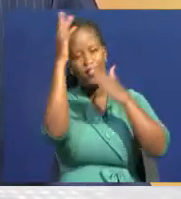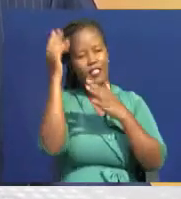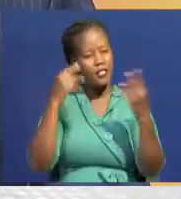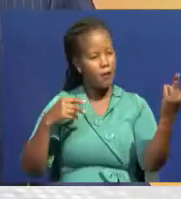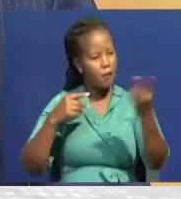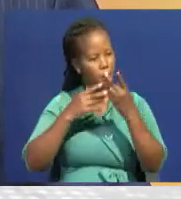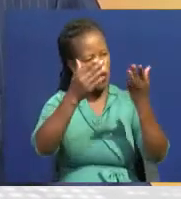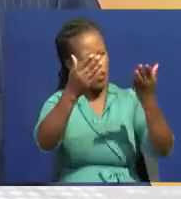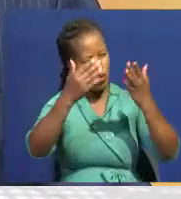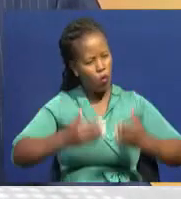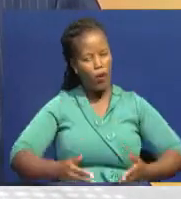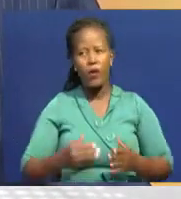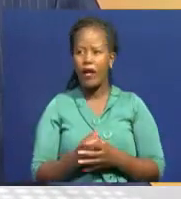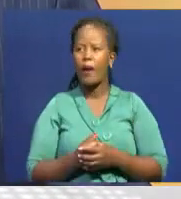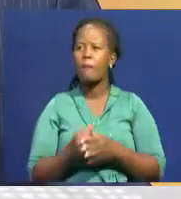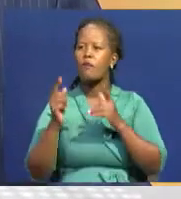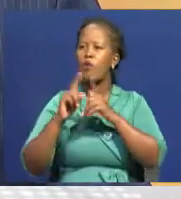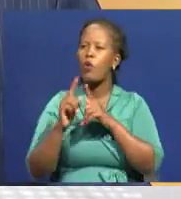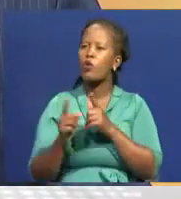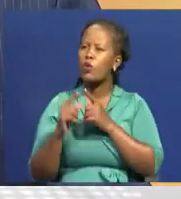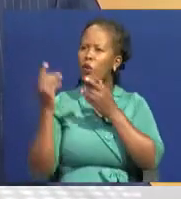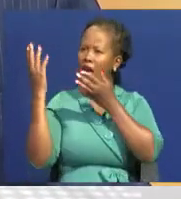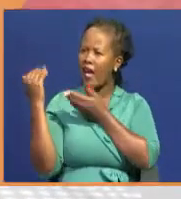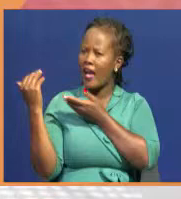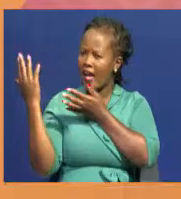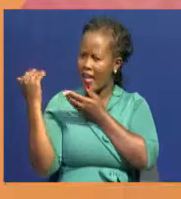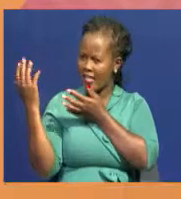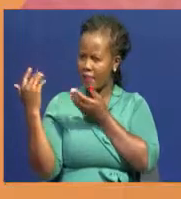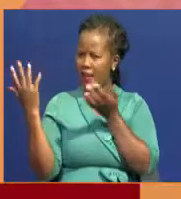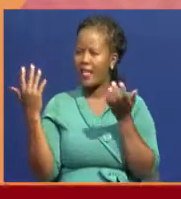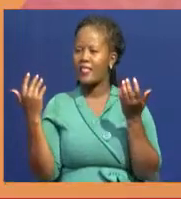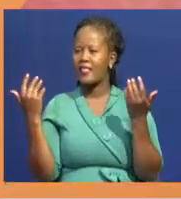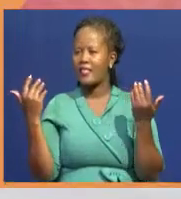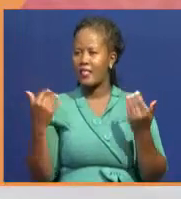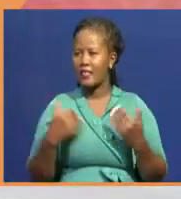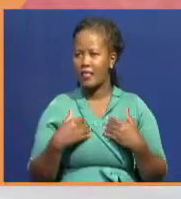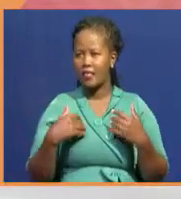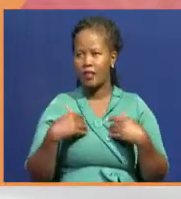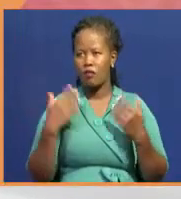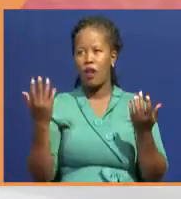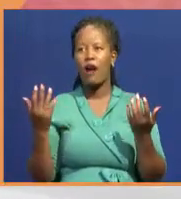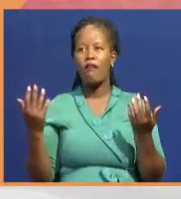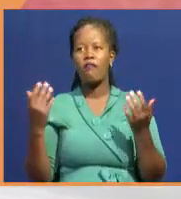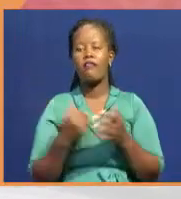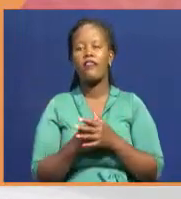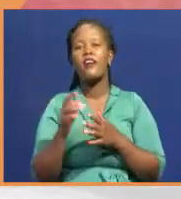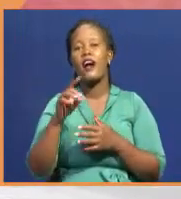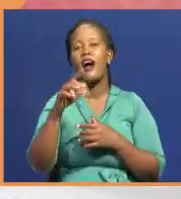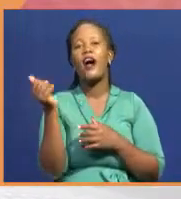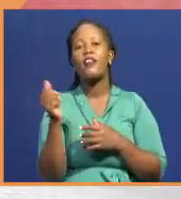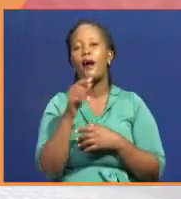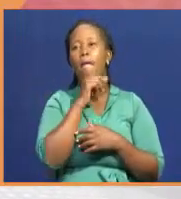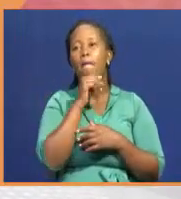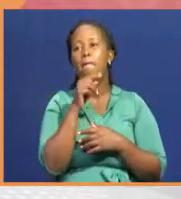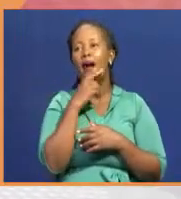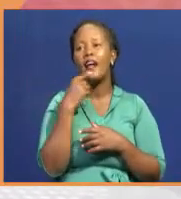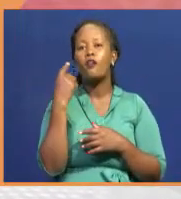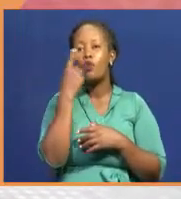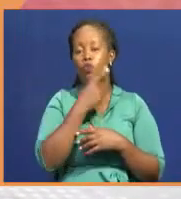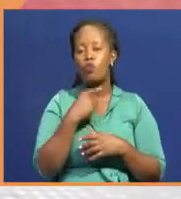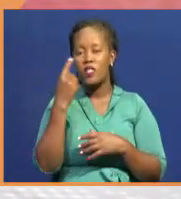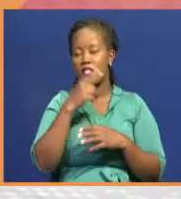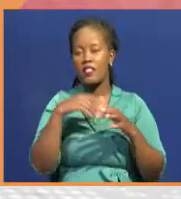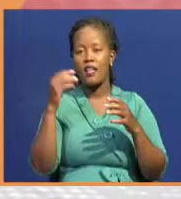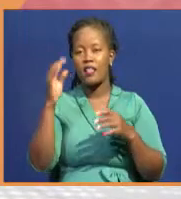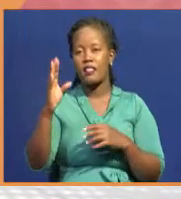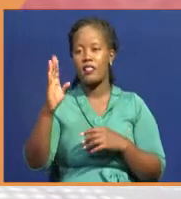sana. Thank you. And also we are expecting to be live with Mr. Michelle Ondieki, who is the